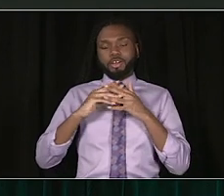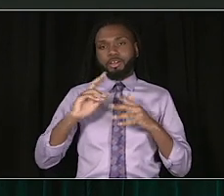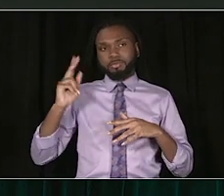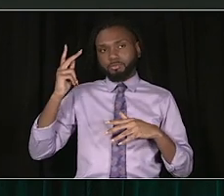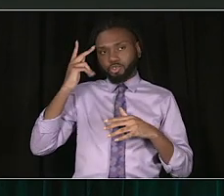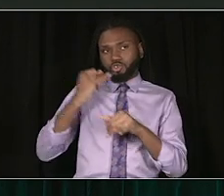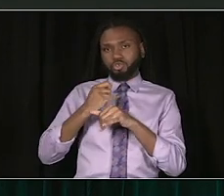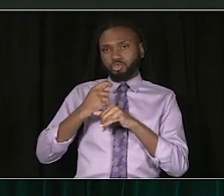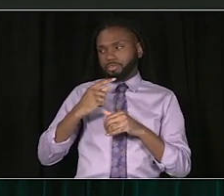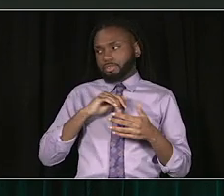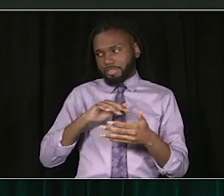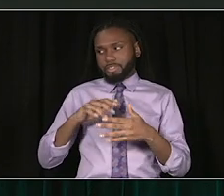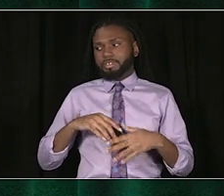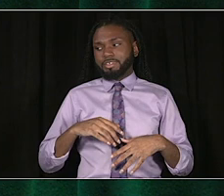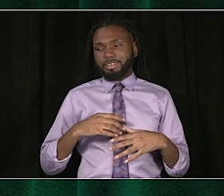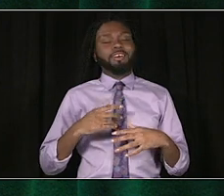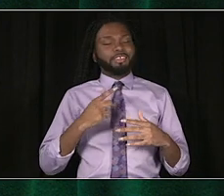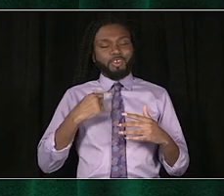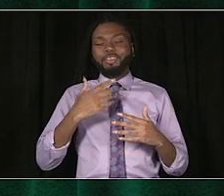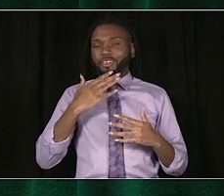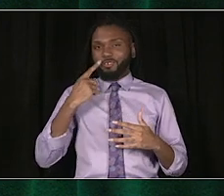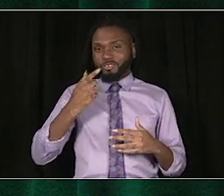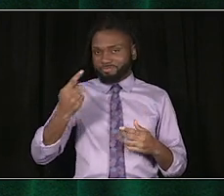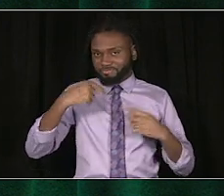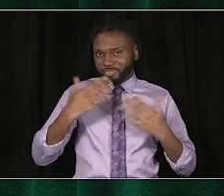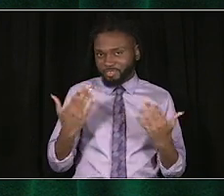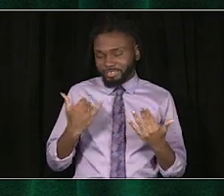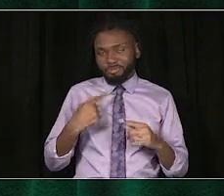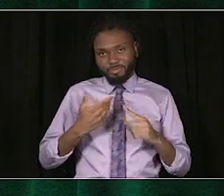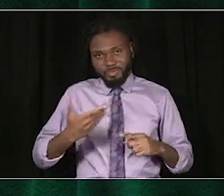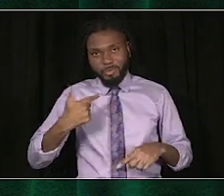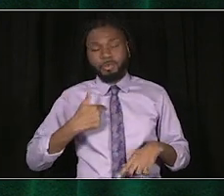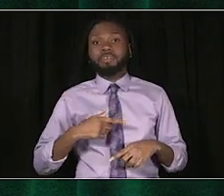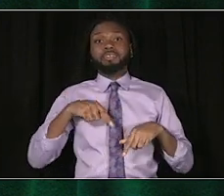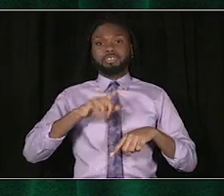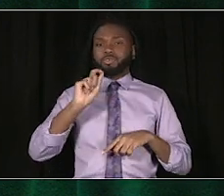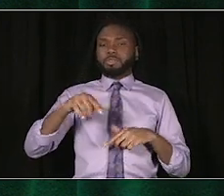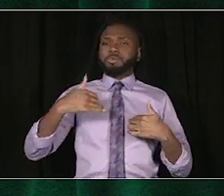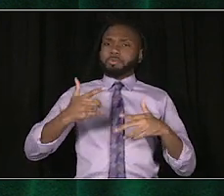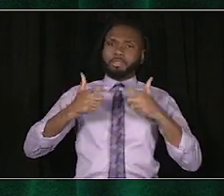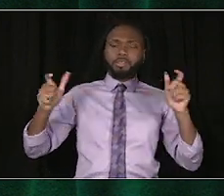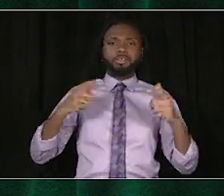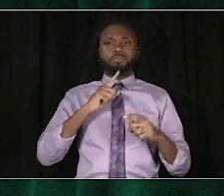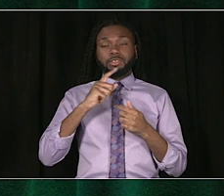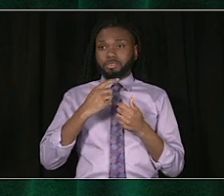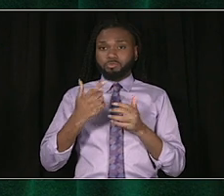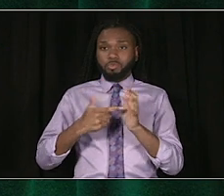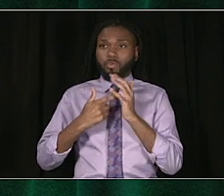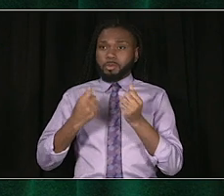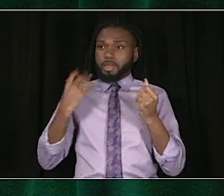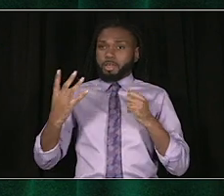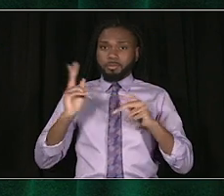Starz for having me here today. This question is large, you know, and it takes a lot of different players to be able to